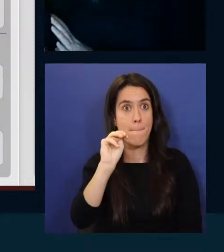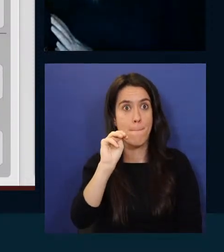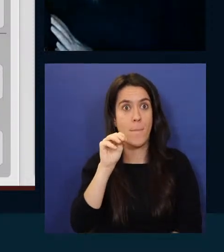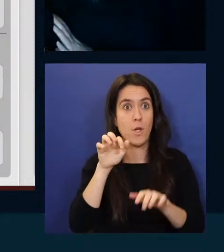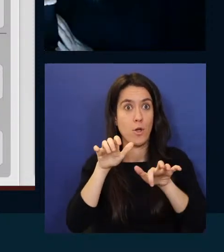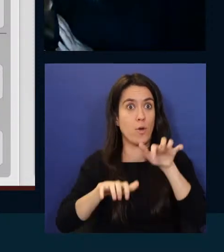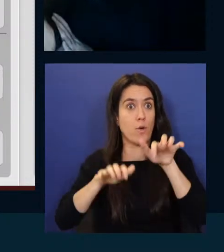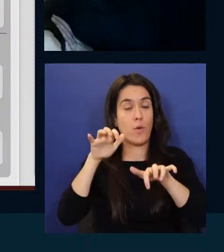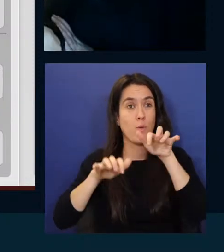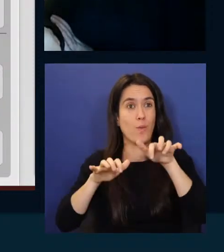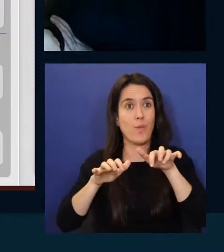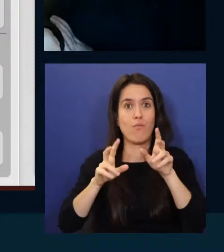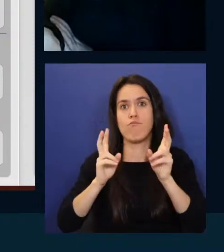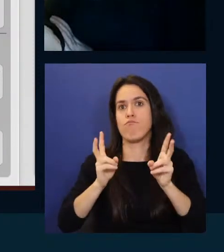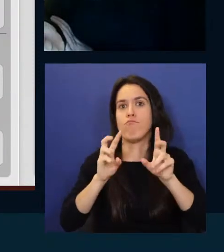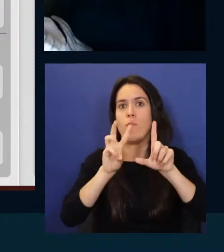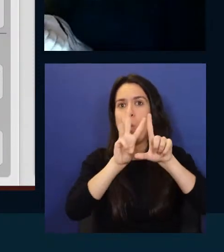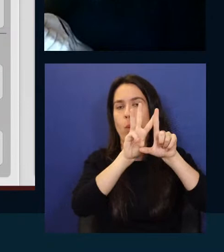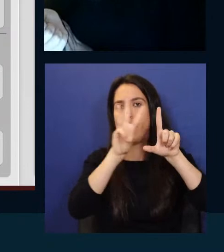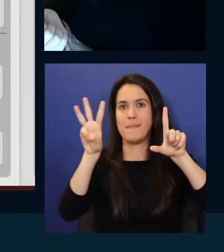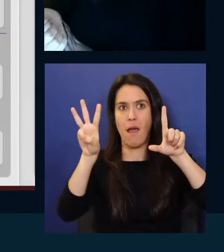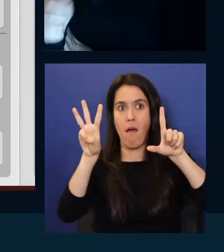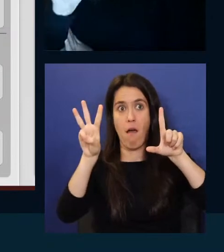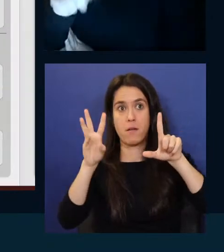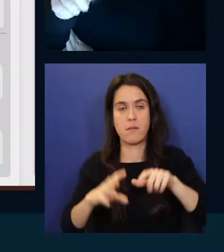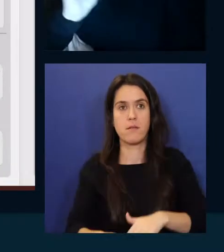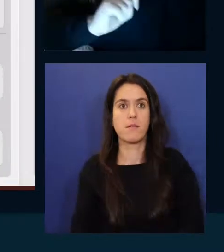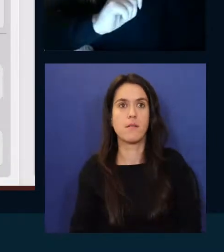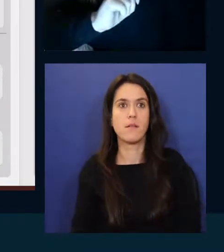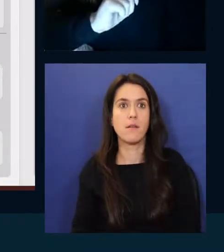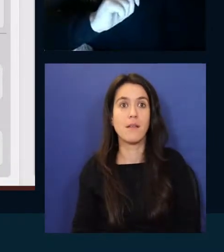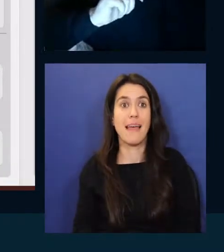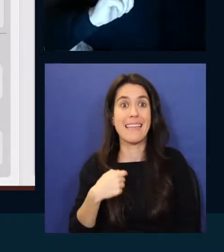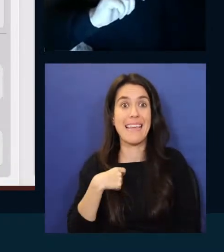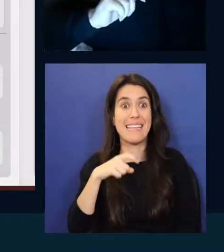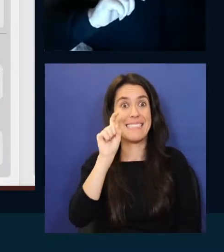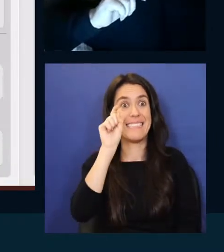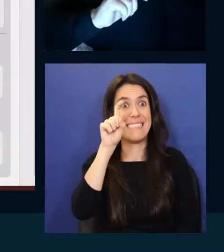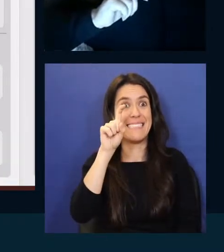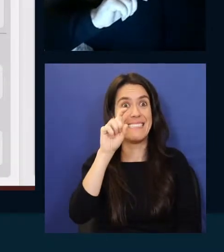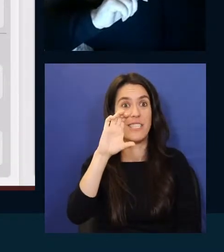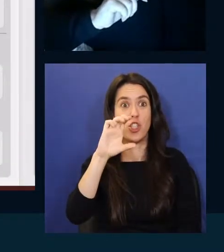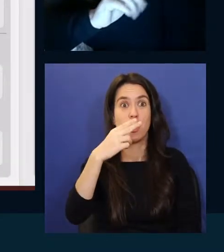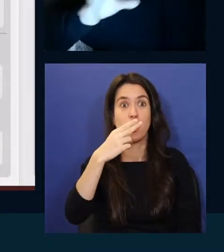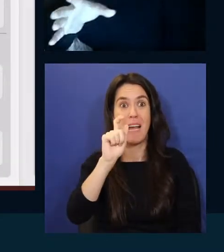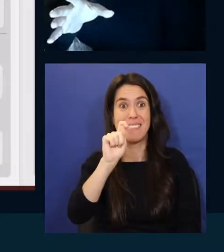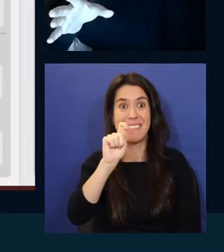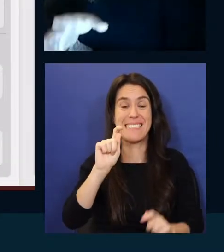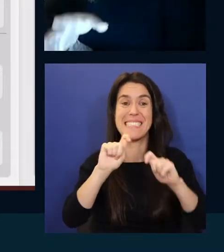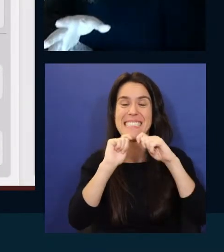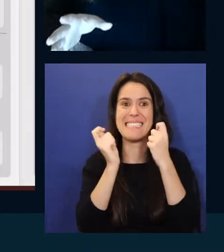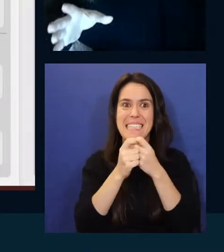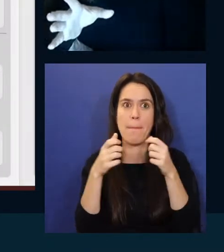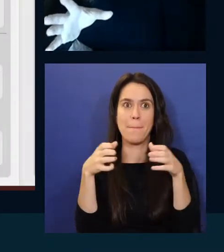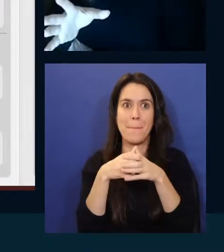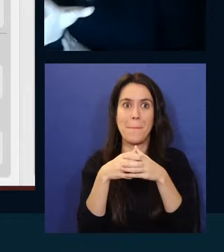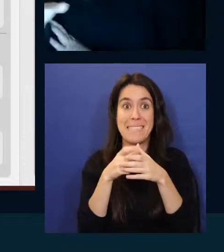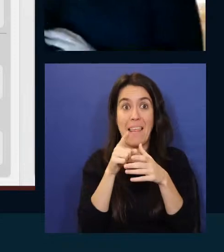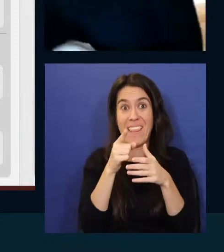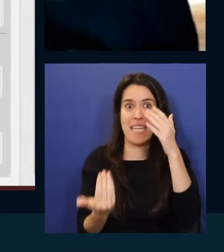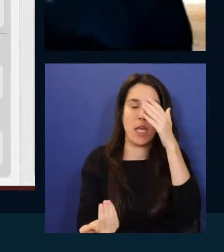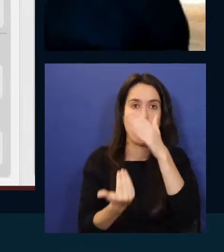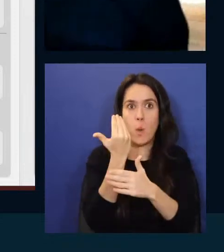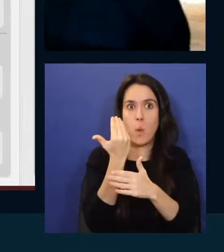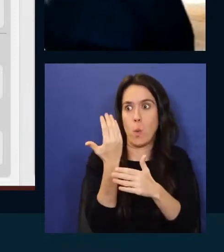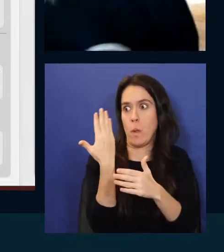If I go into the usage analytics report, I can also click on the chat in Teams option. This is also a new